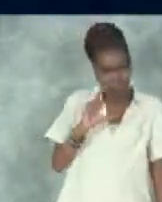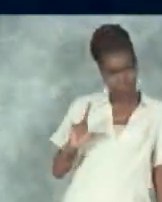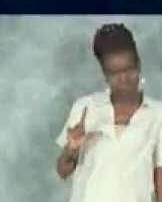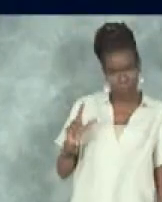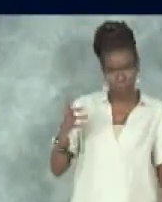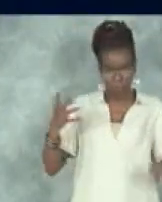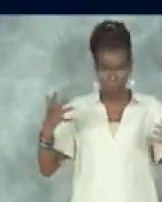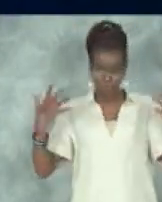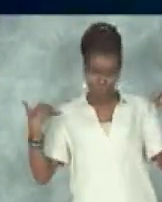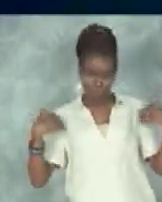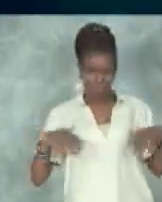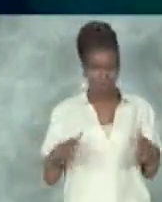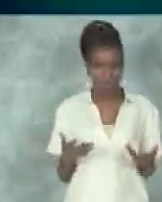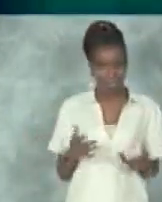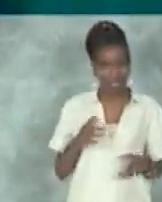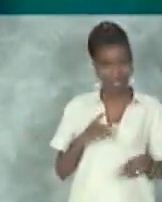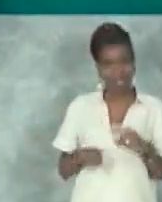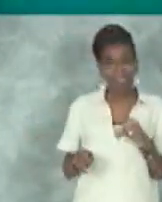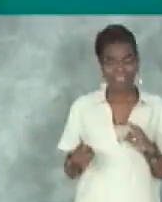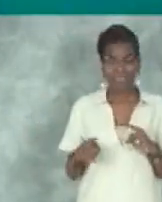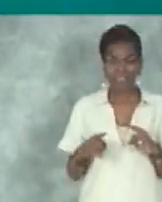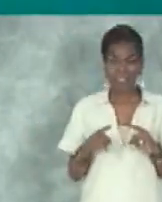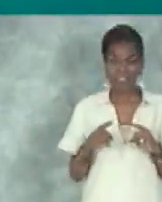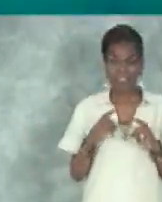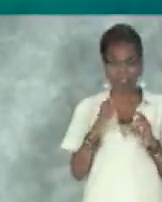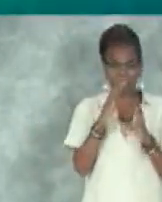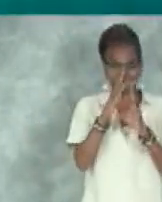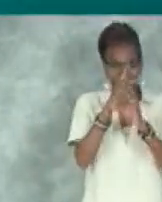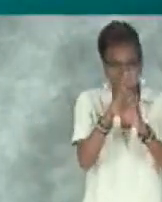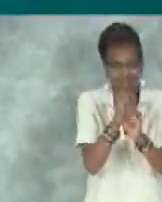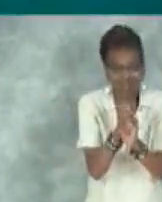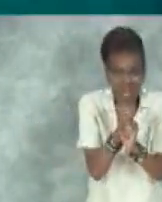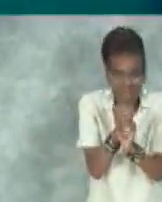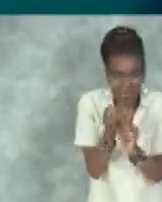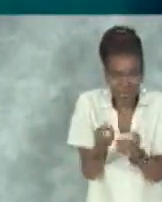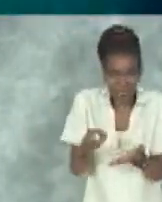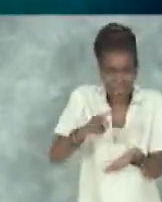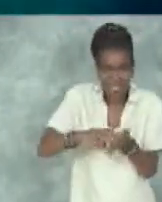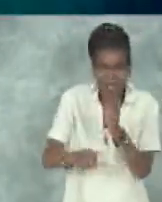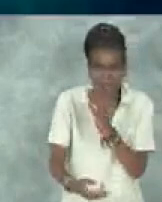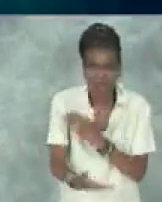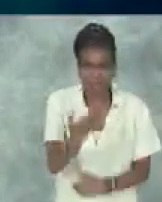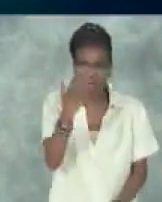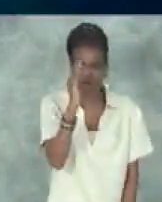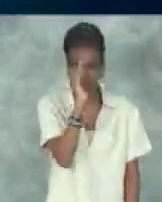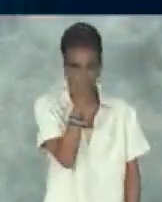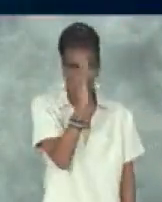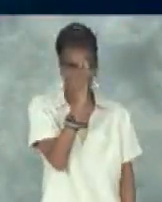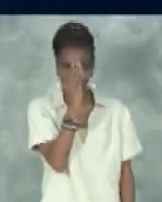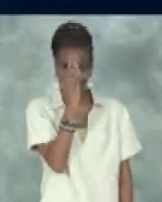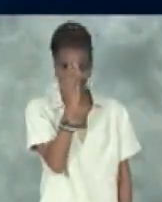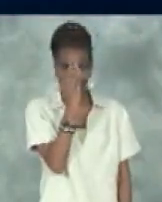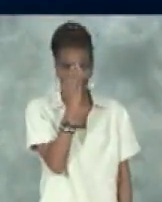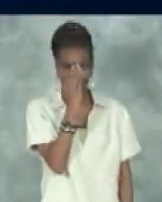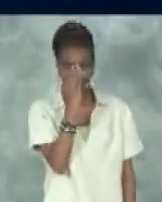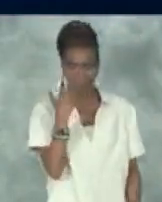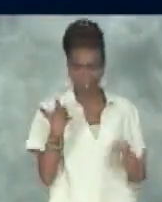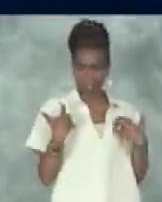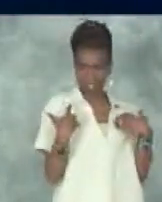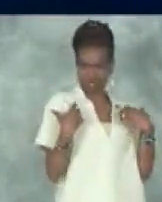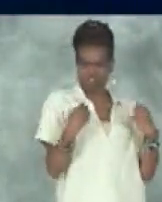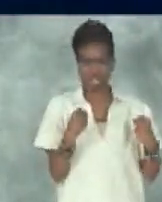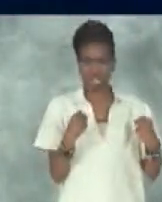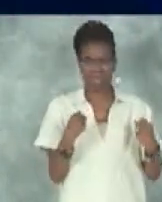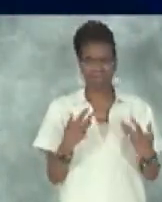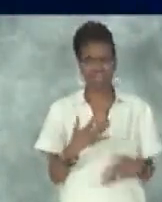to understand that there's something attractive about getting up in the morning, looking into the mirror, and being able to